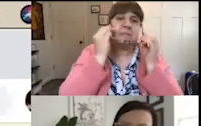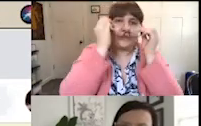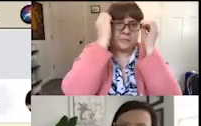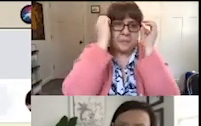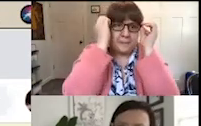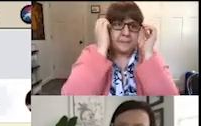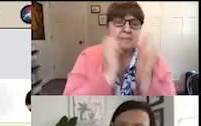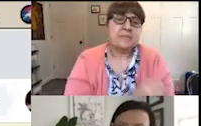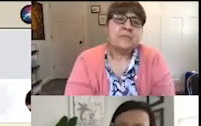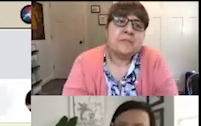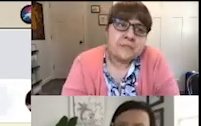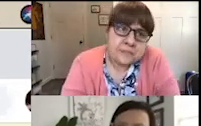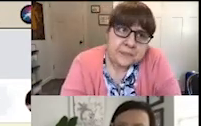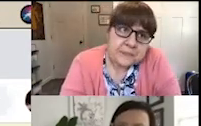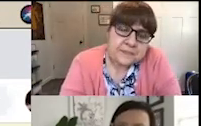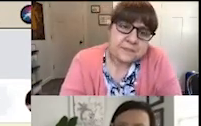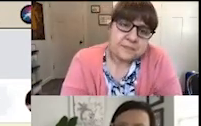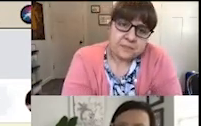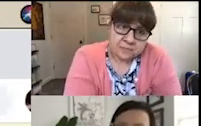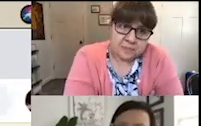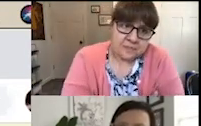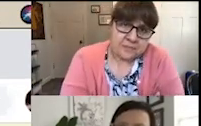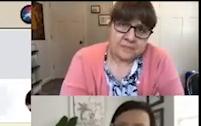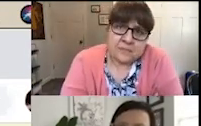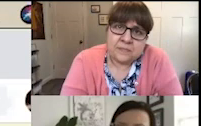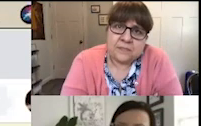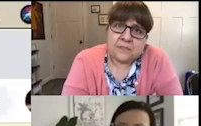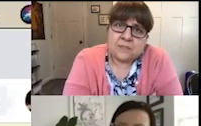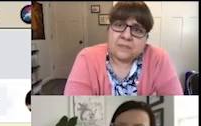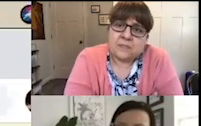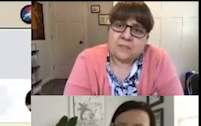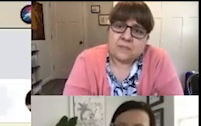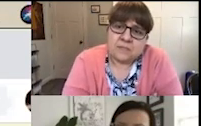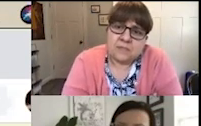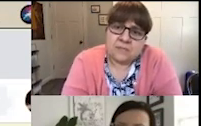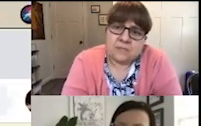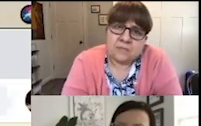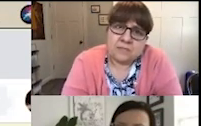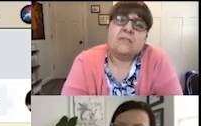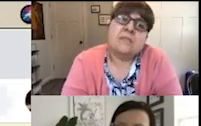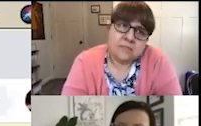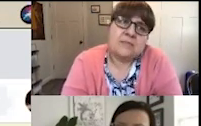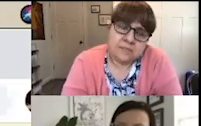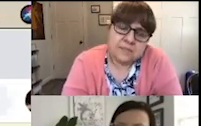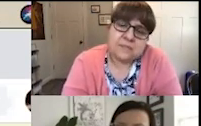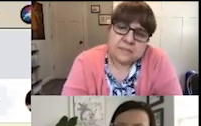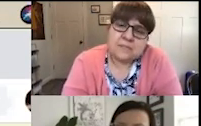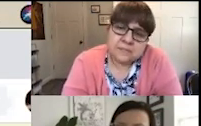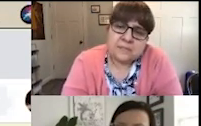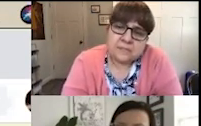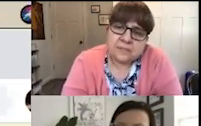these couple questions. I've been in a conversation with Professor Bailey at North Carolina State, and we've been having this conversation